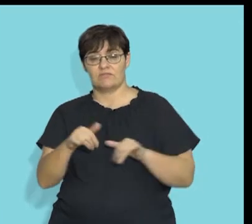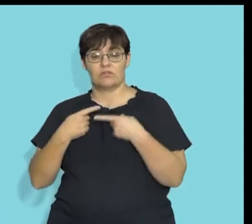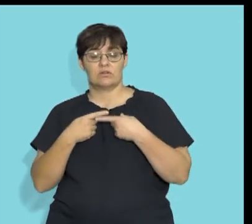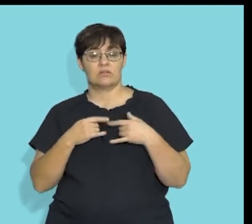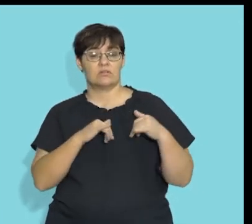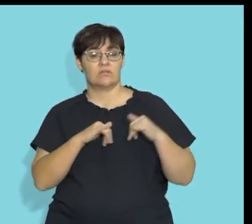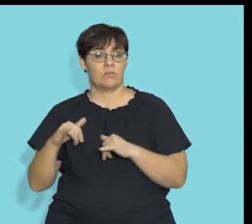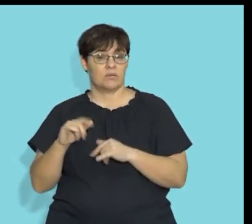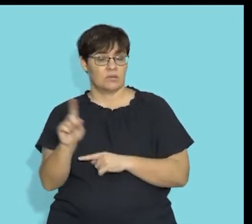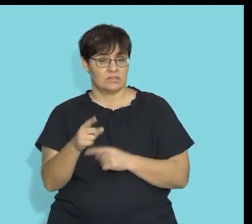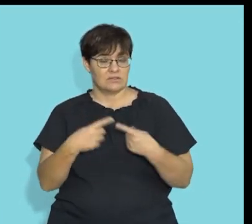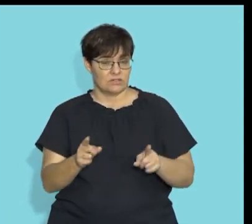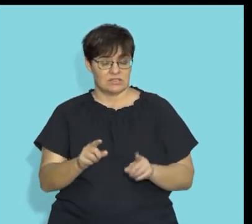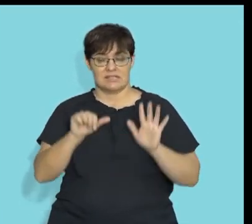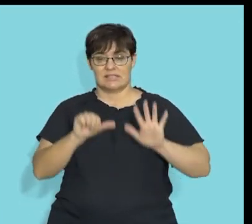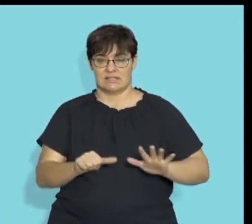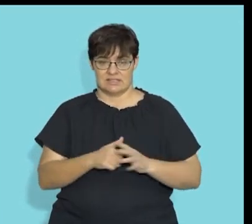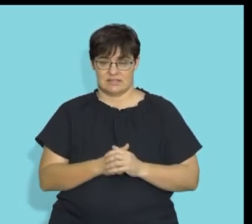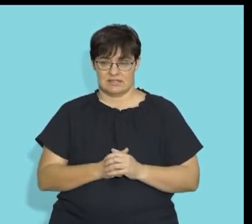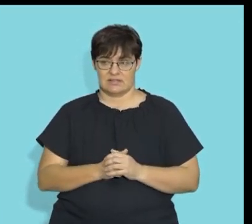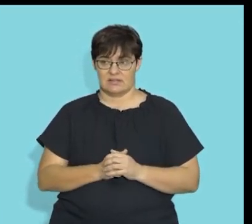common difference is 6.